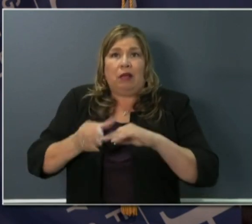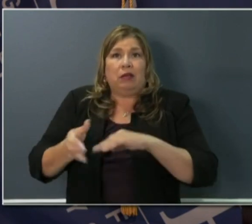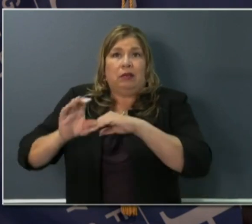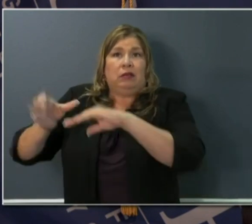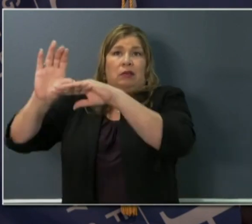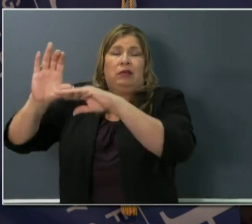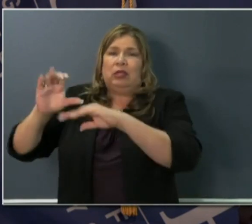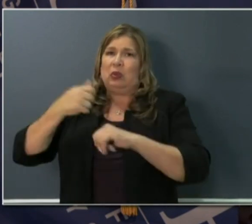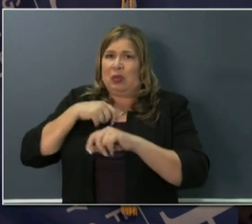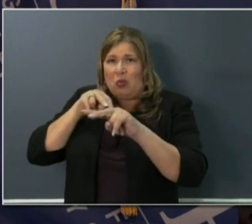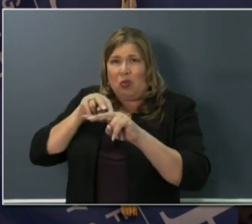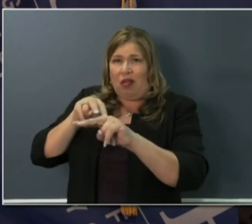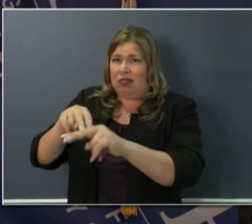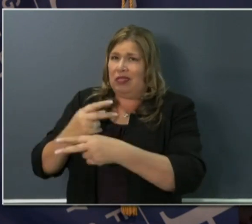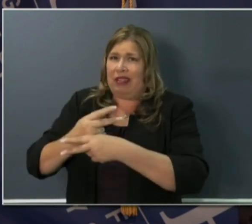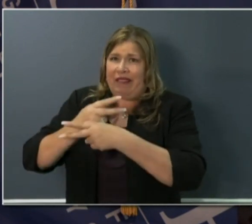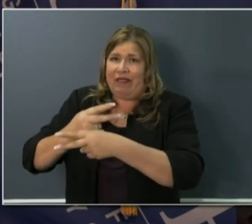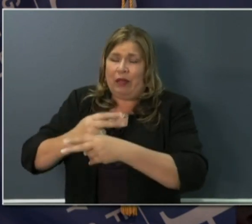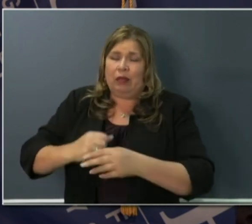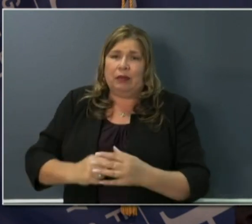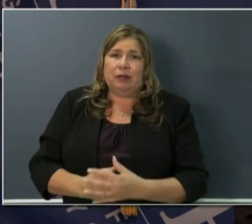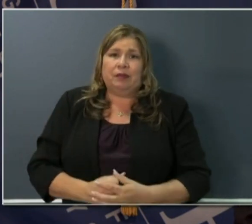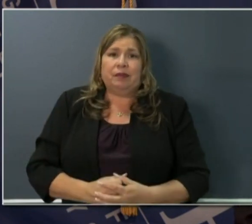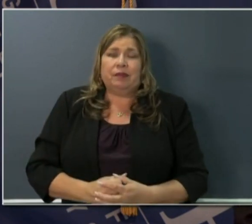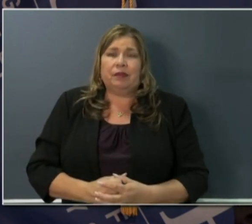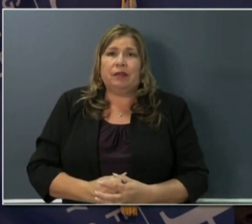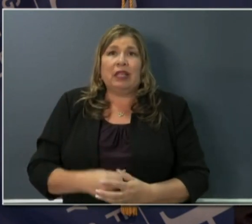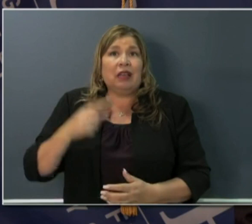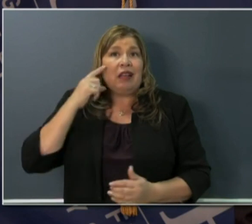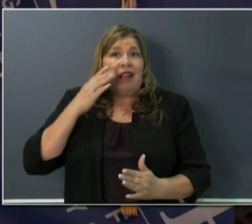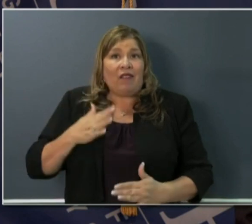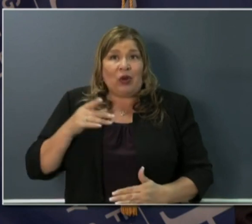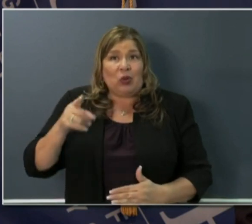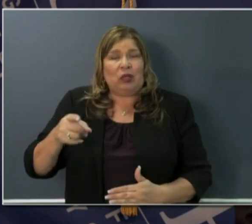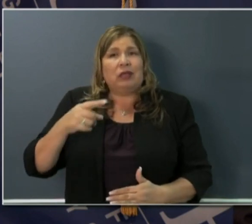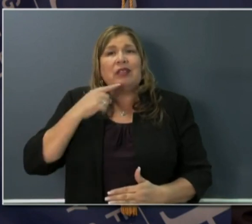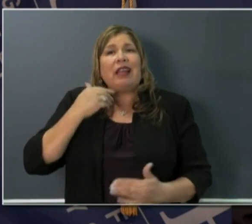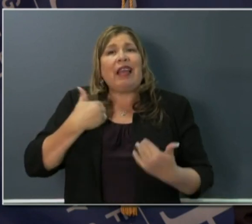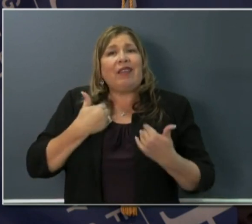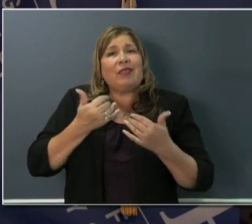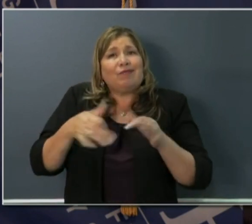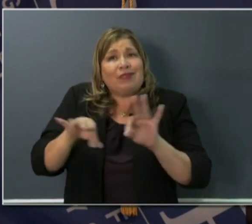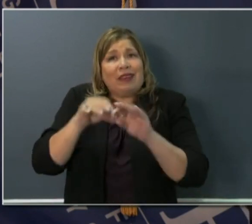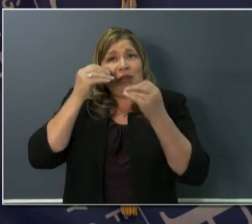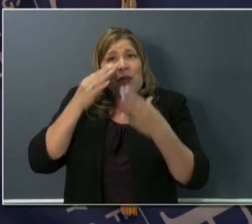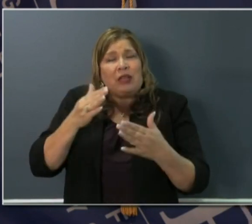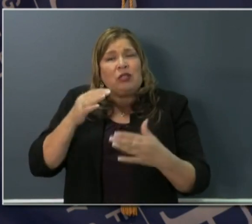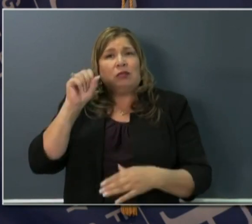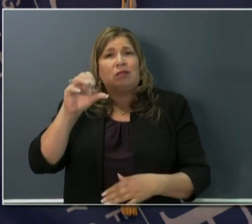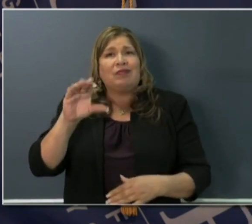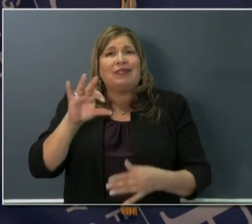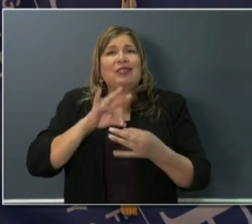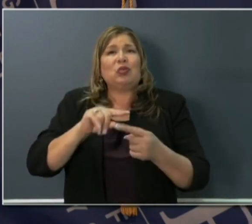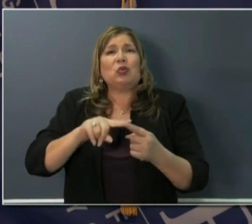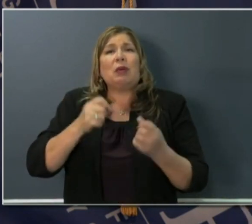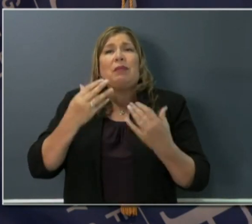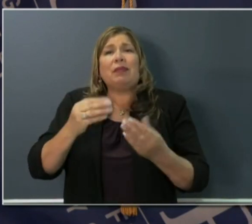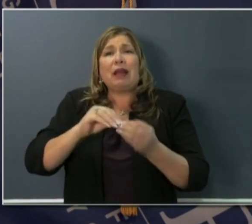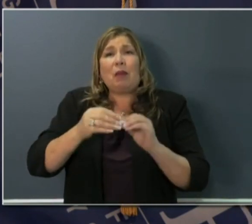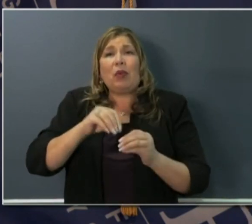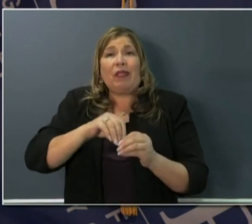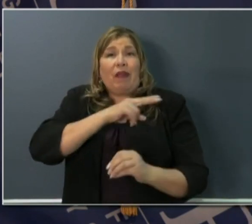And the critical information that the governor has said he will get the public on number of people in the hospitals, number of people